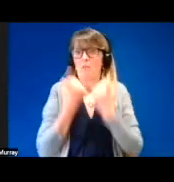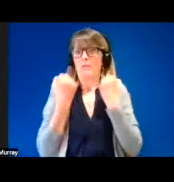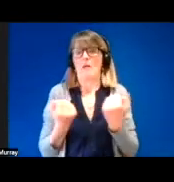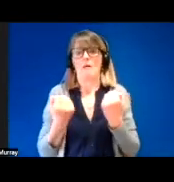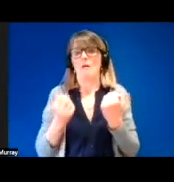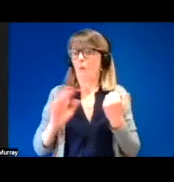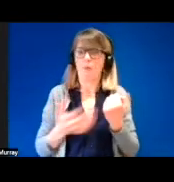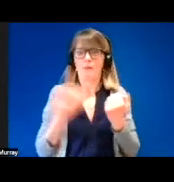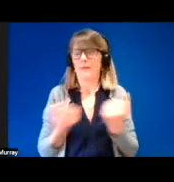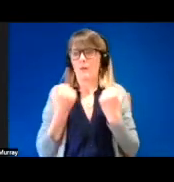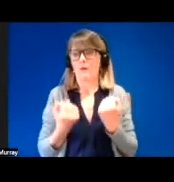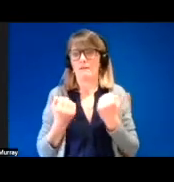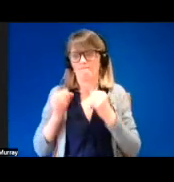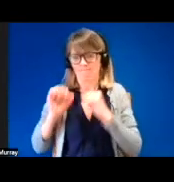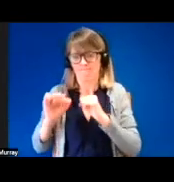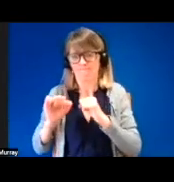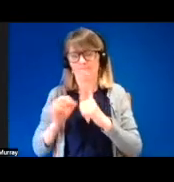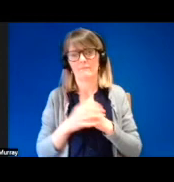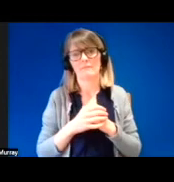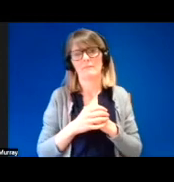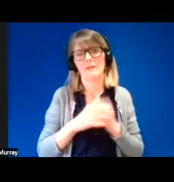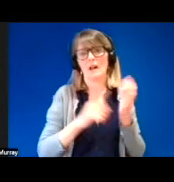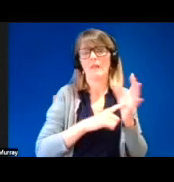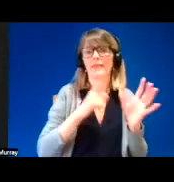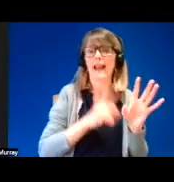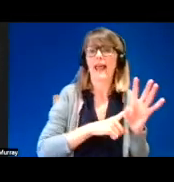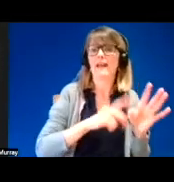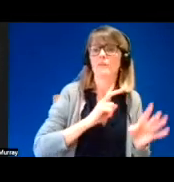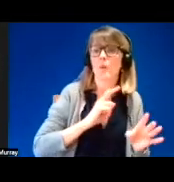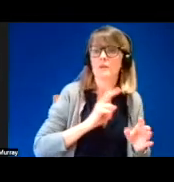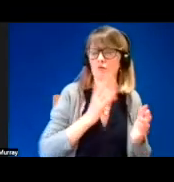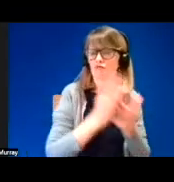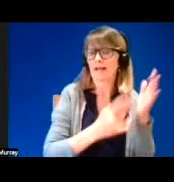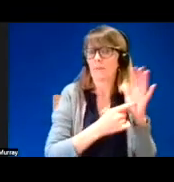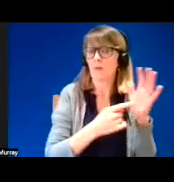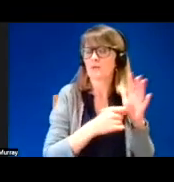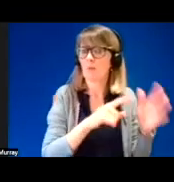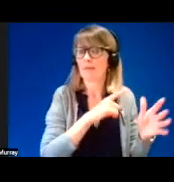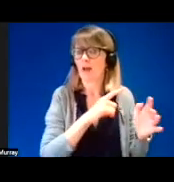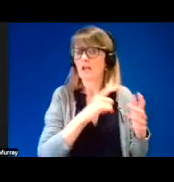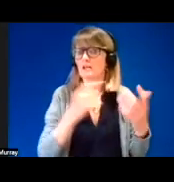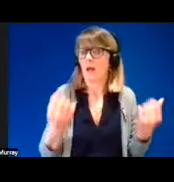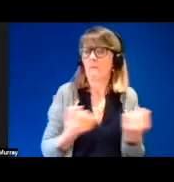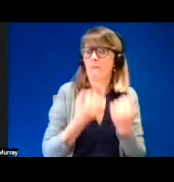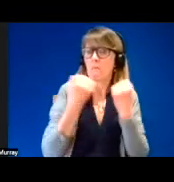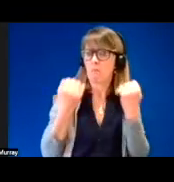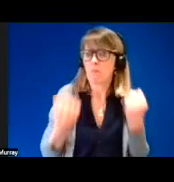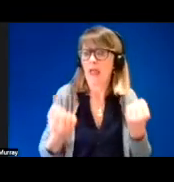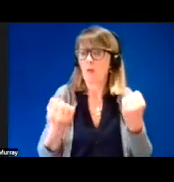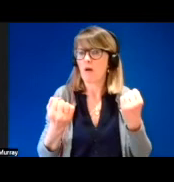lay voice was key as power was unlocked and distributed inside and outside the